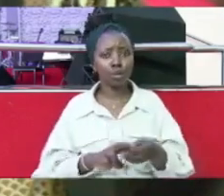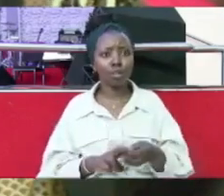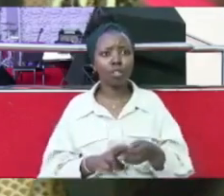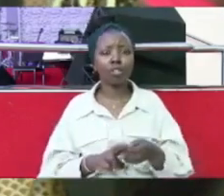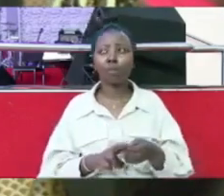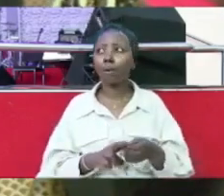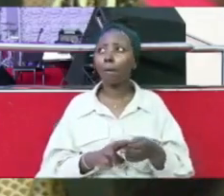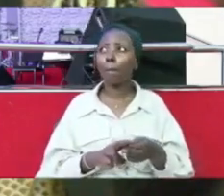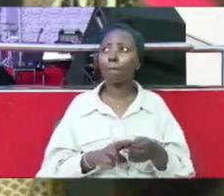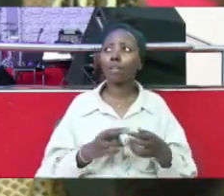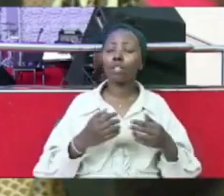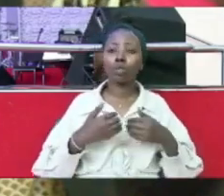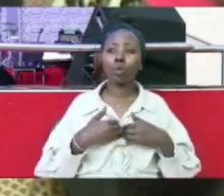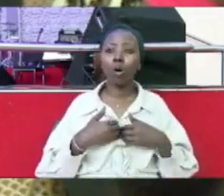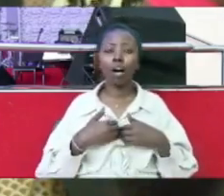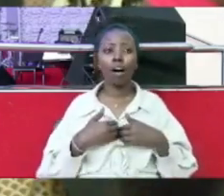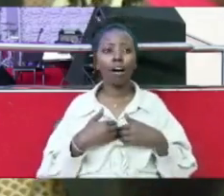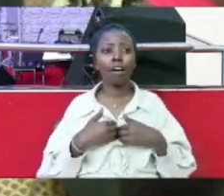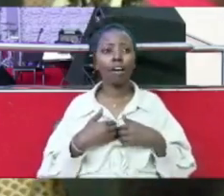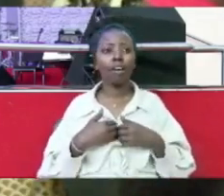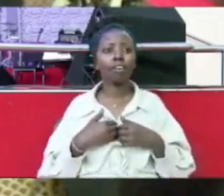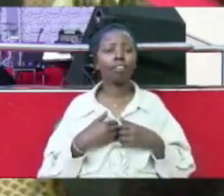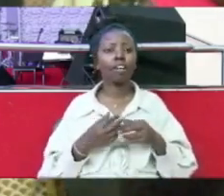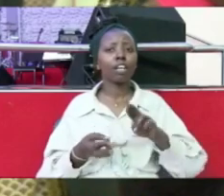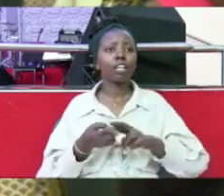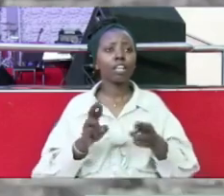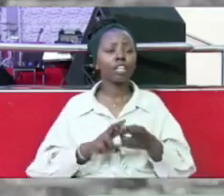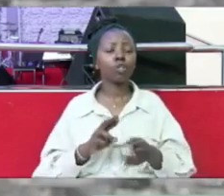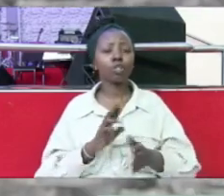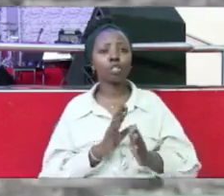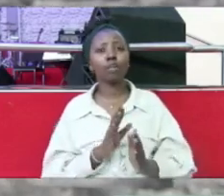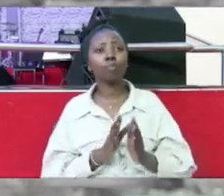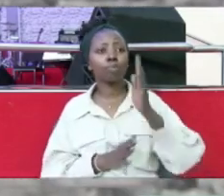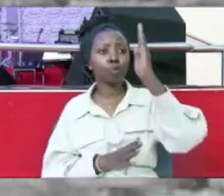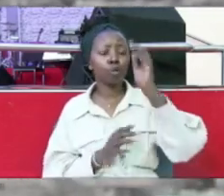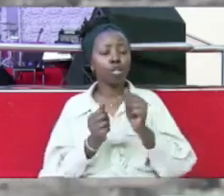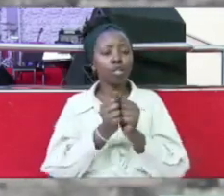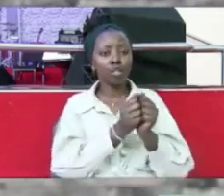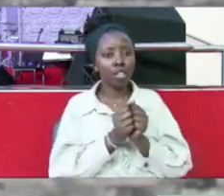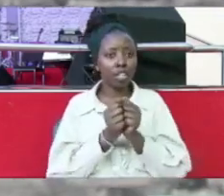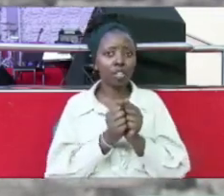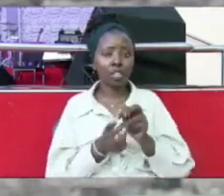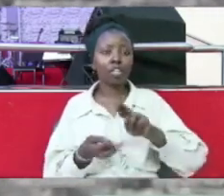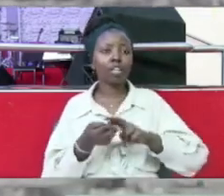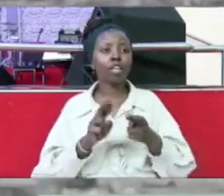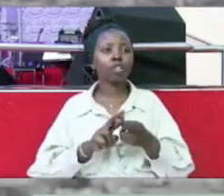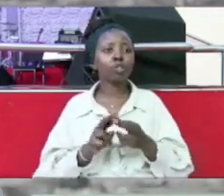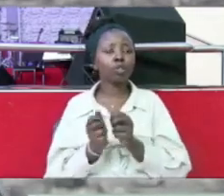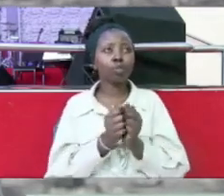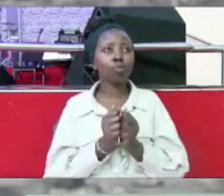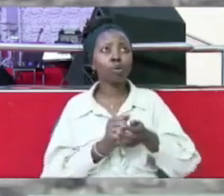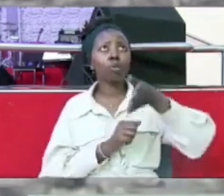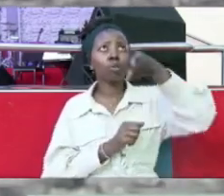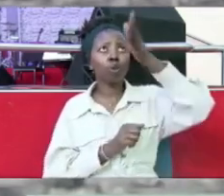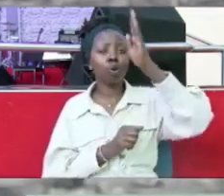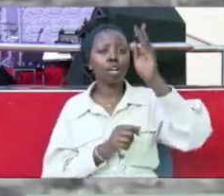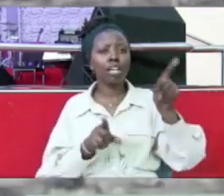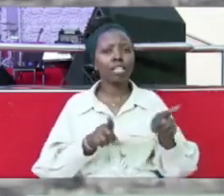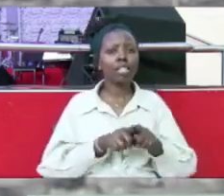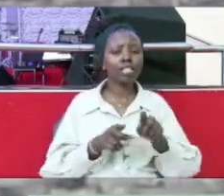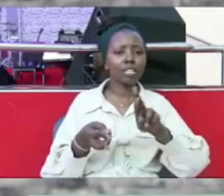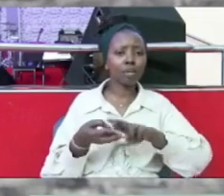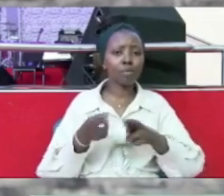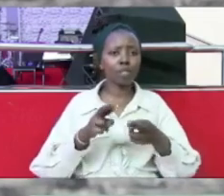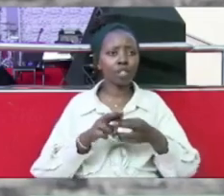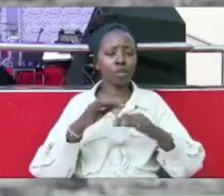vertical relationship. Tuna ushirika ambao ni wa wema. And that is with God. Ambao ni wa Kristo. And we have the horizontal one. Na